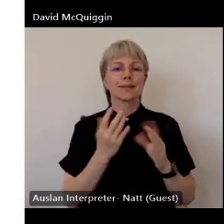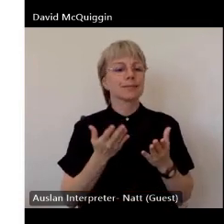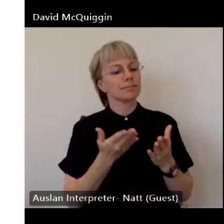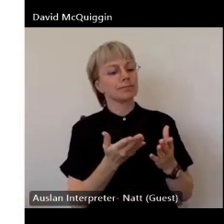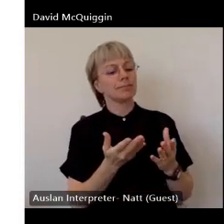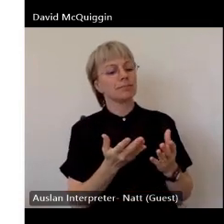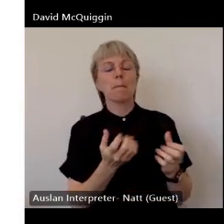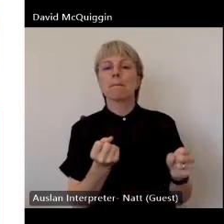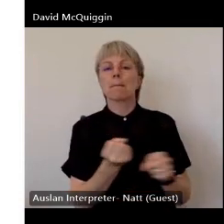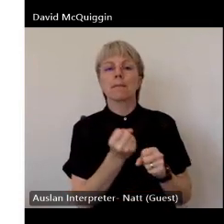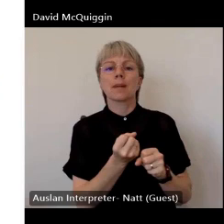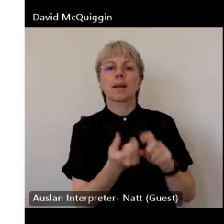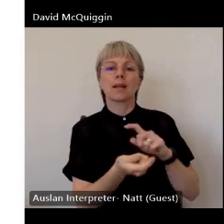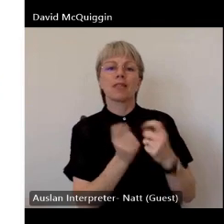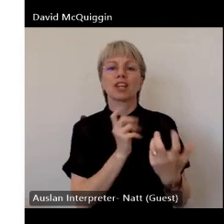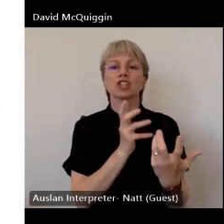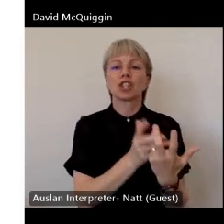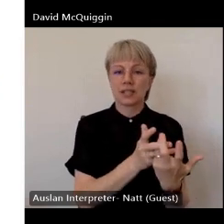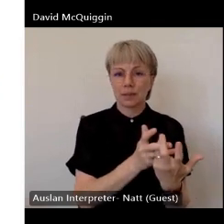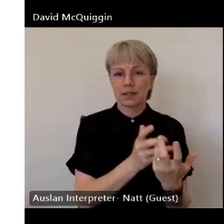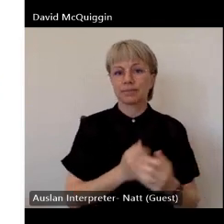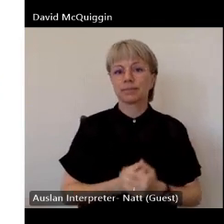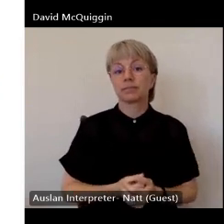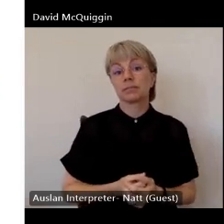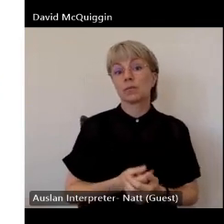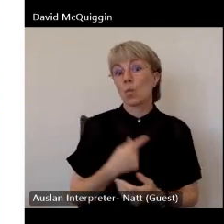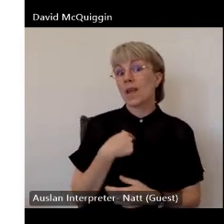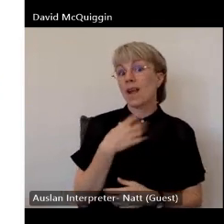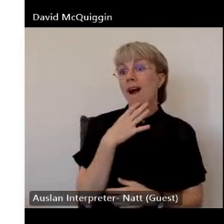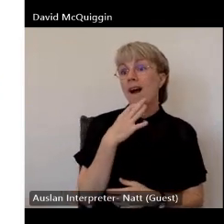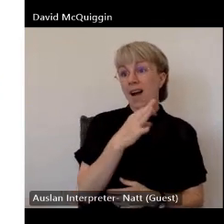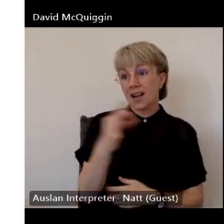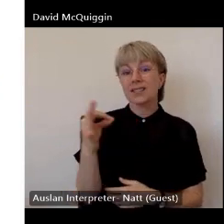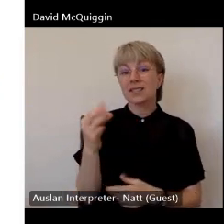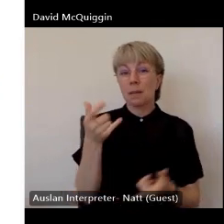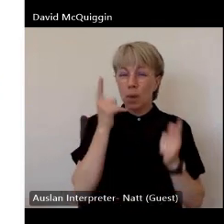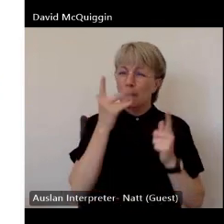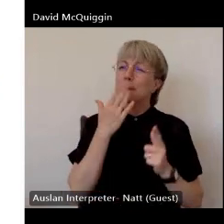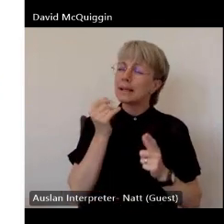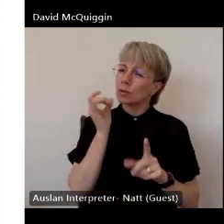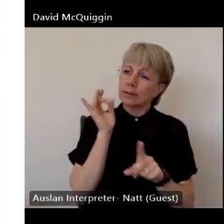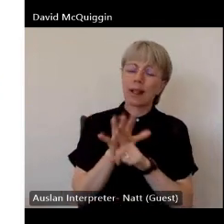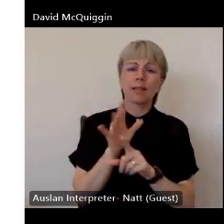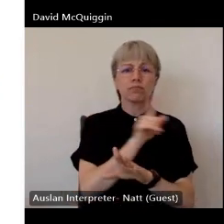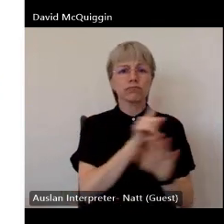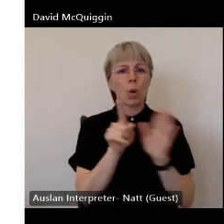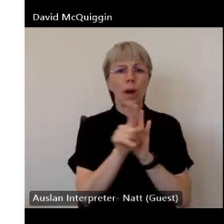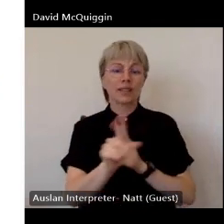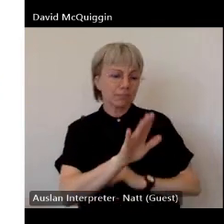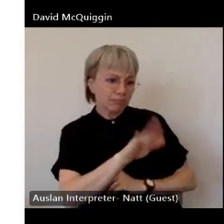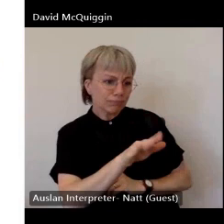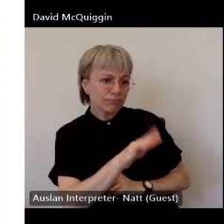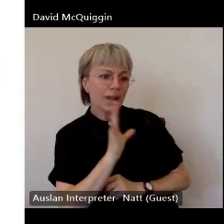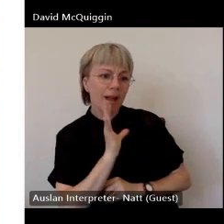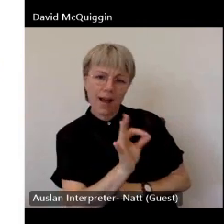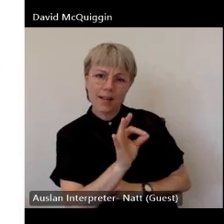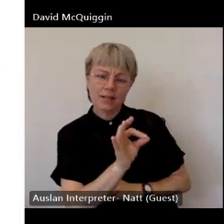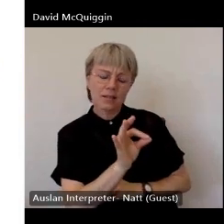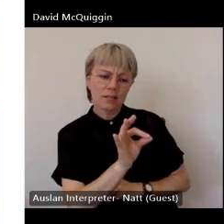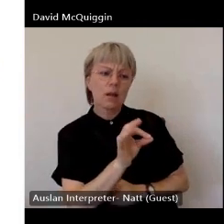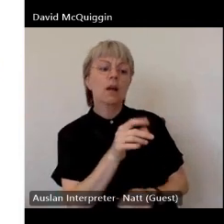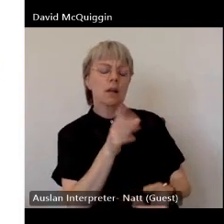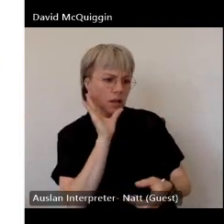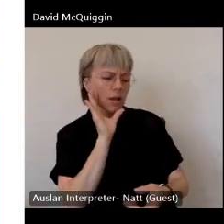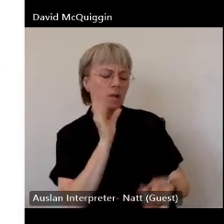with disability. And so we ask employers to be proactive, ask the question, listen to